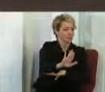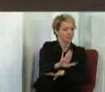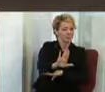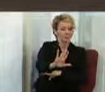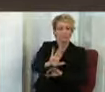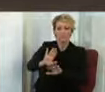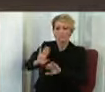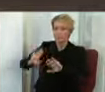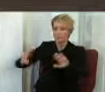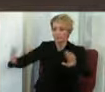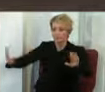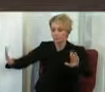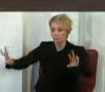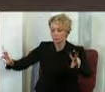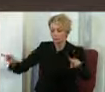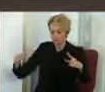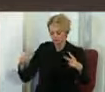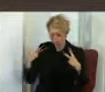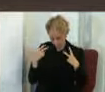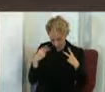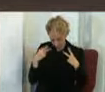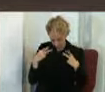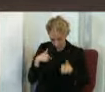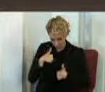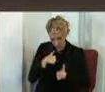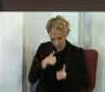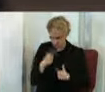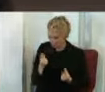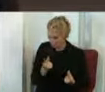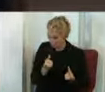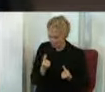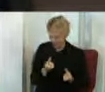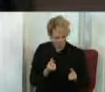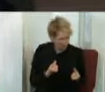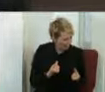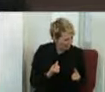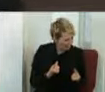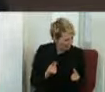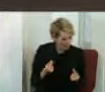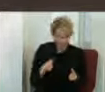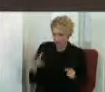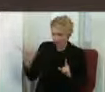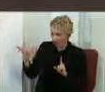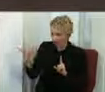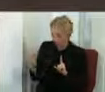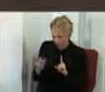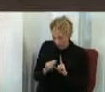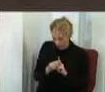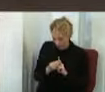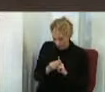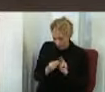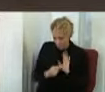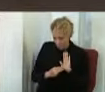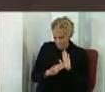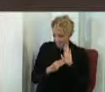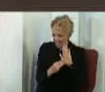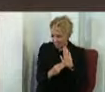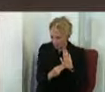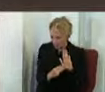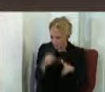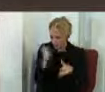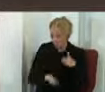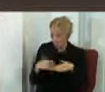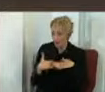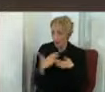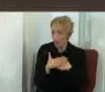within and say, what is it that I am doing? What is it that I am manifesting? What is it that I am being called to in the